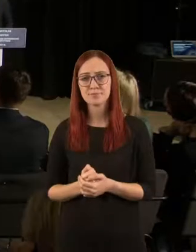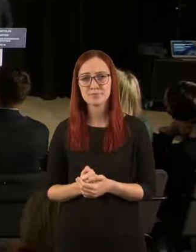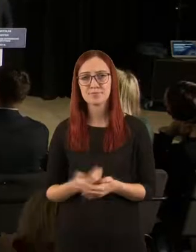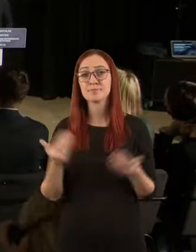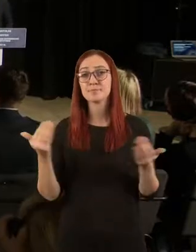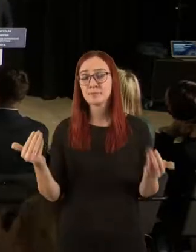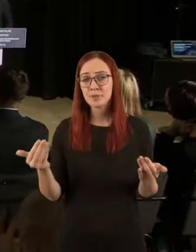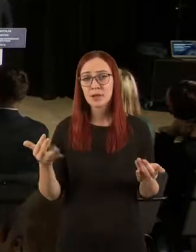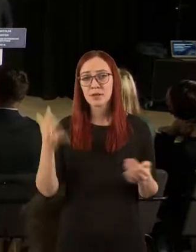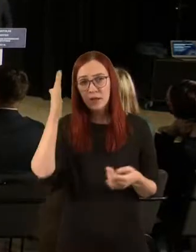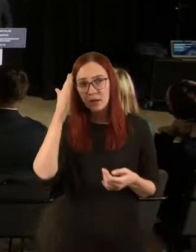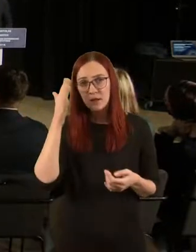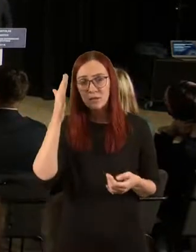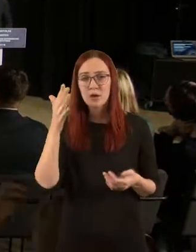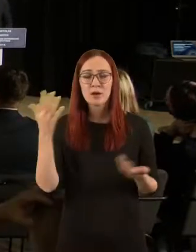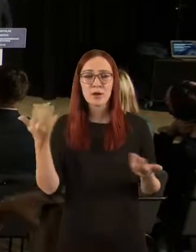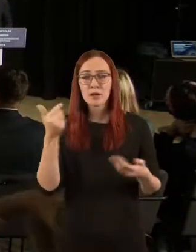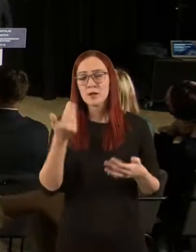and diesel?